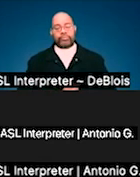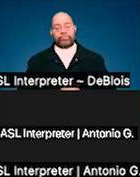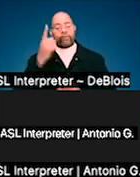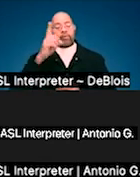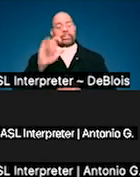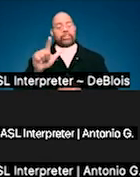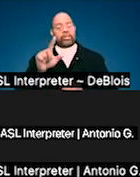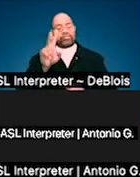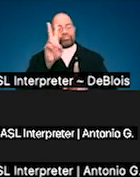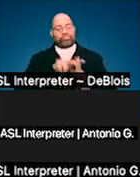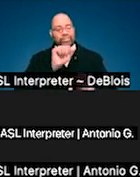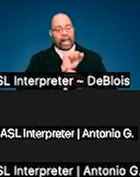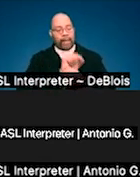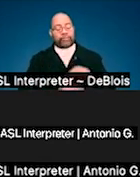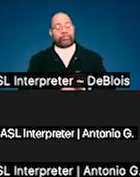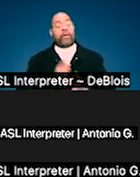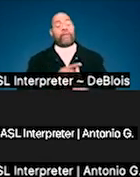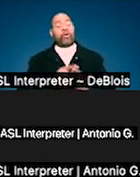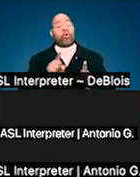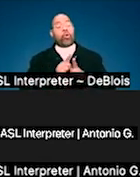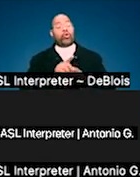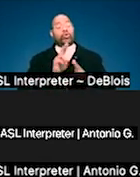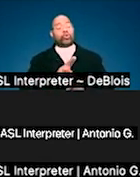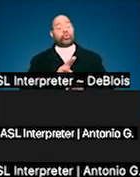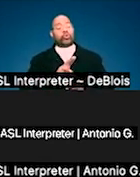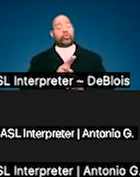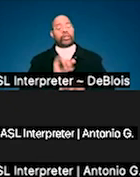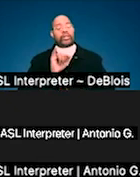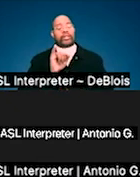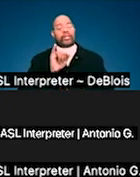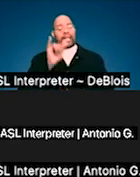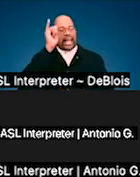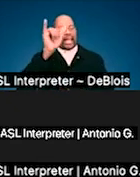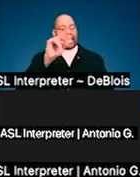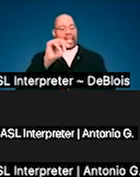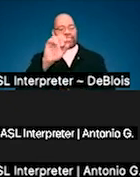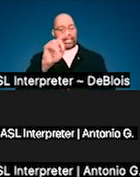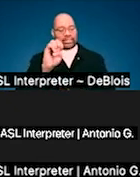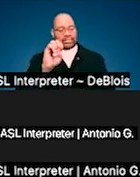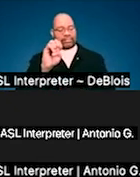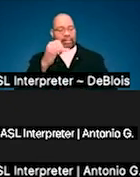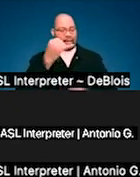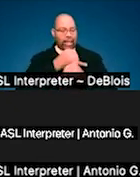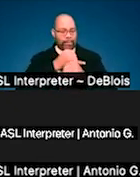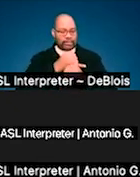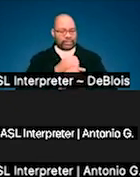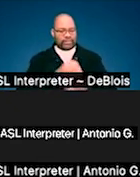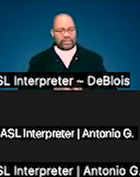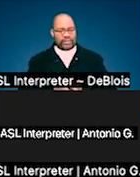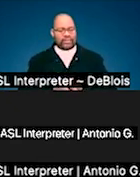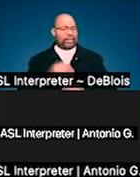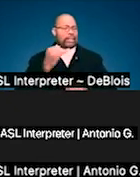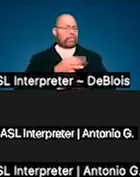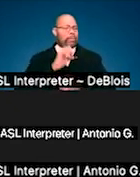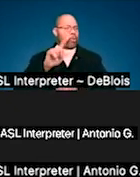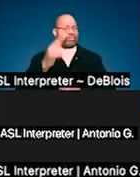digital assignments, and then they use Infinite Campus. I don't know if it's called Infinite Campus, Campus Portal, whatever.